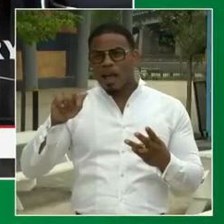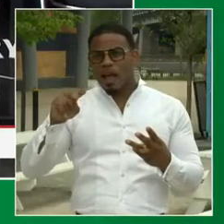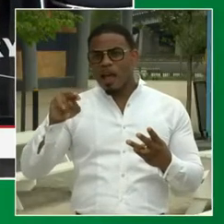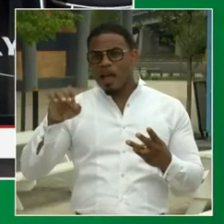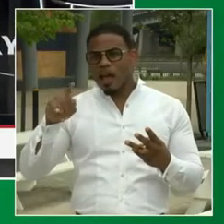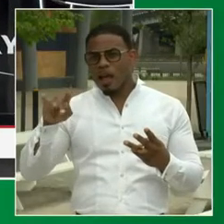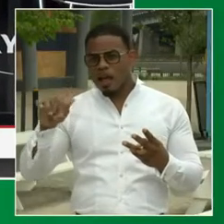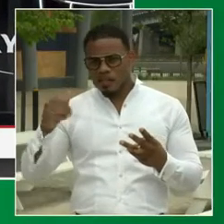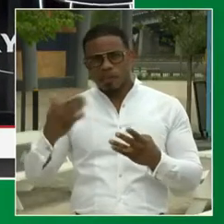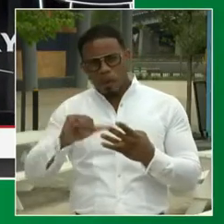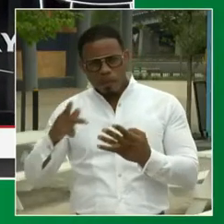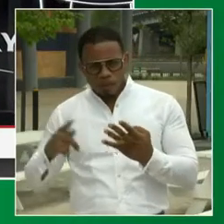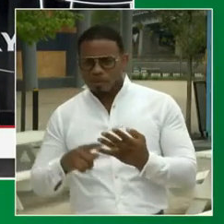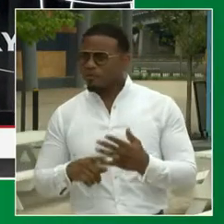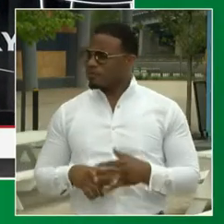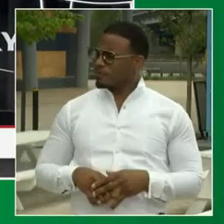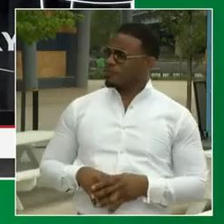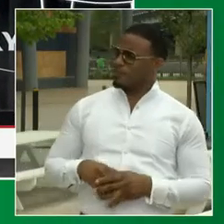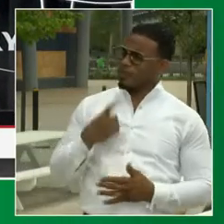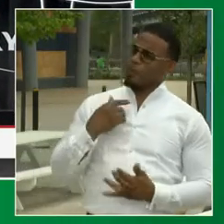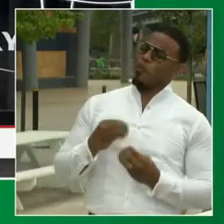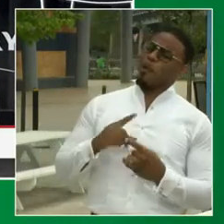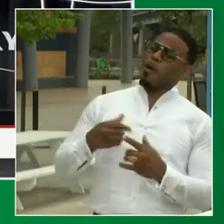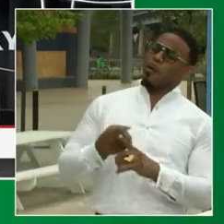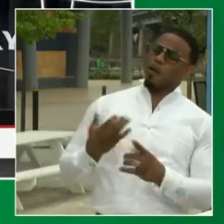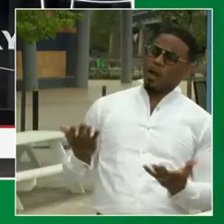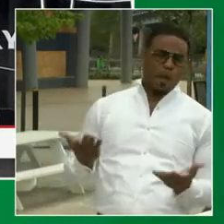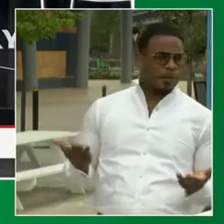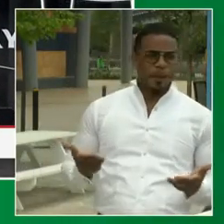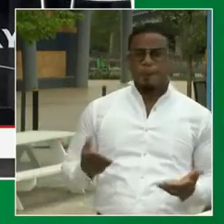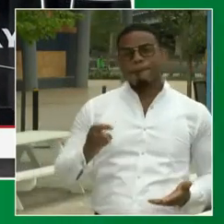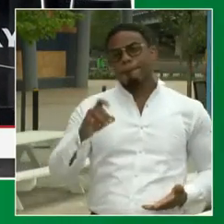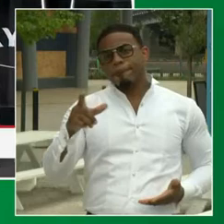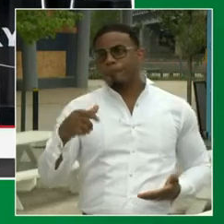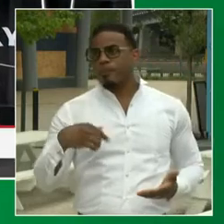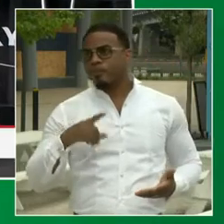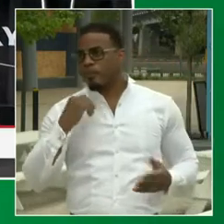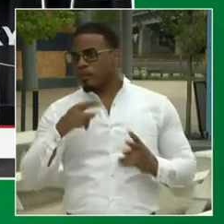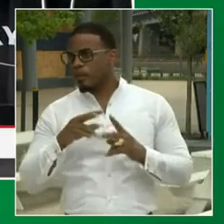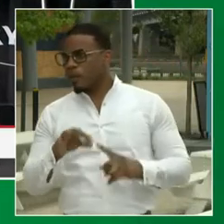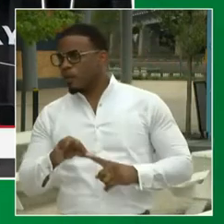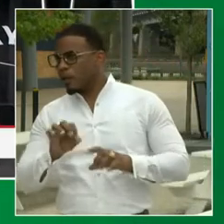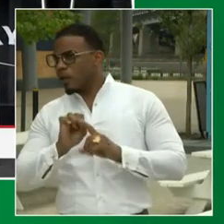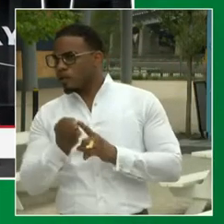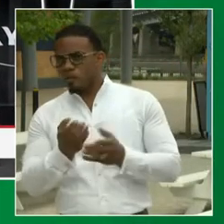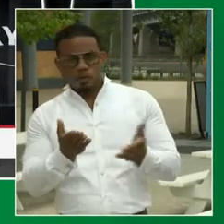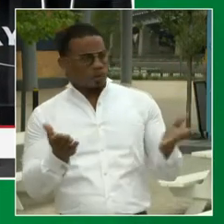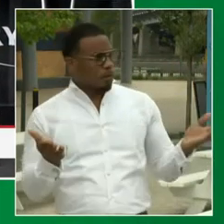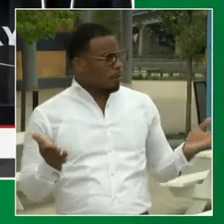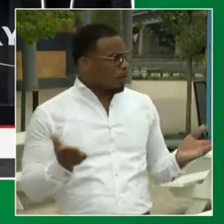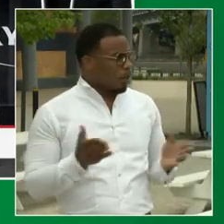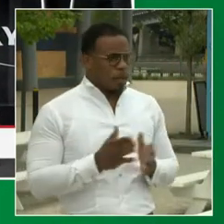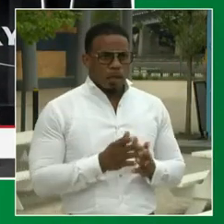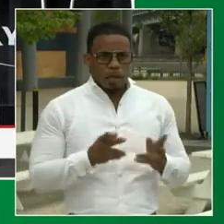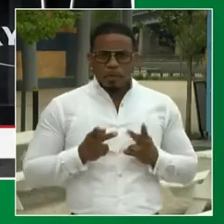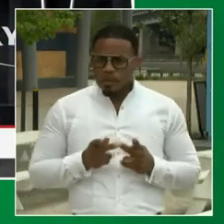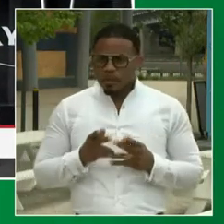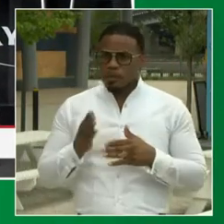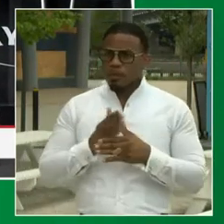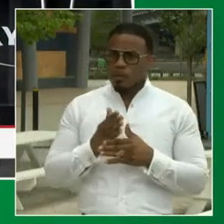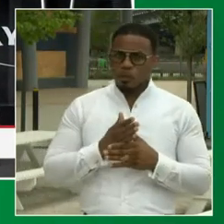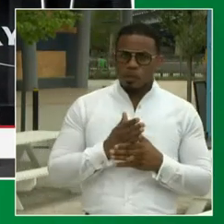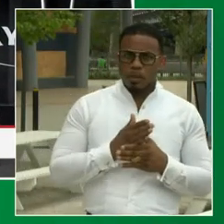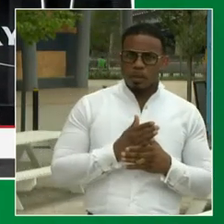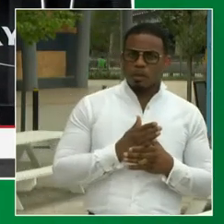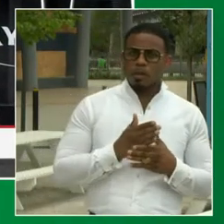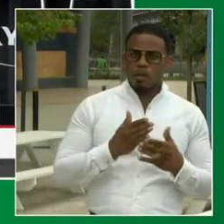All right, great. Yeah. Well, tell us about what happens here at Sandlot Southeast. Well, we're in a very unique situation, positioned between